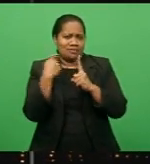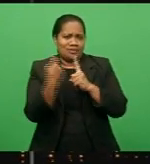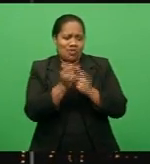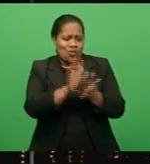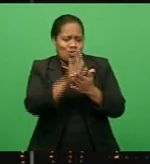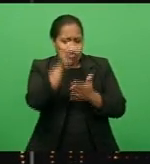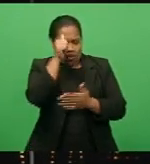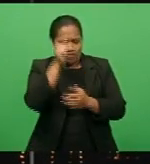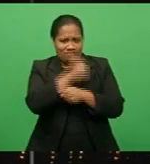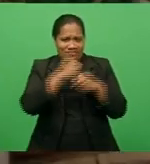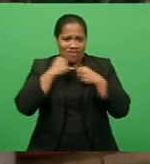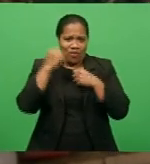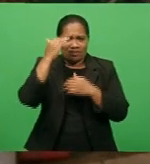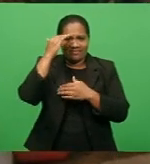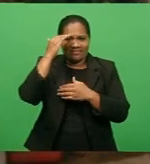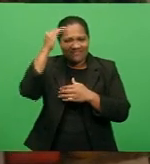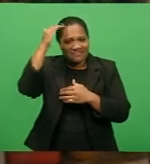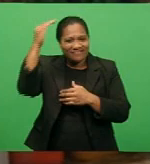Boiler reports.